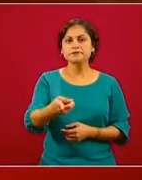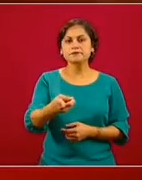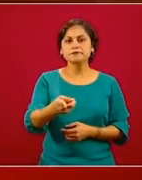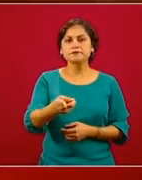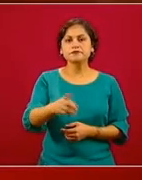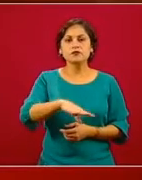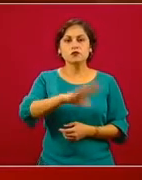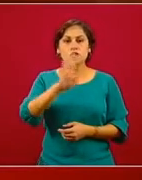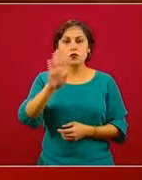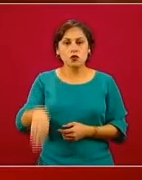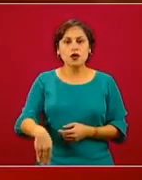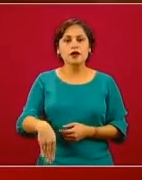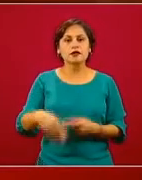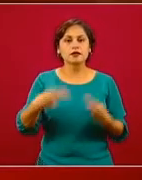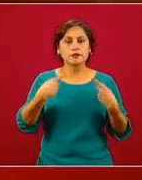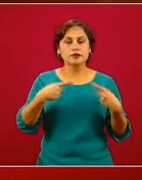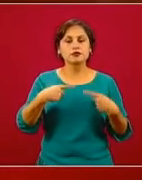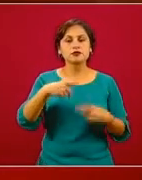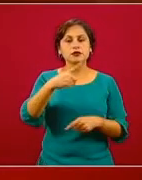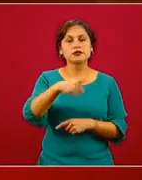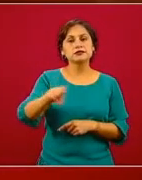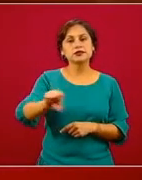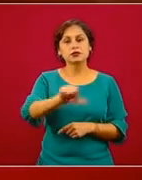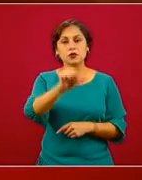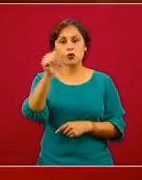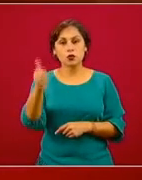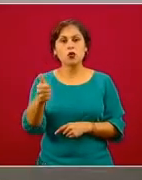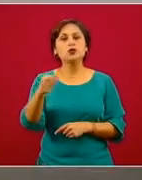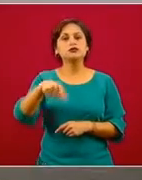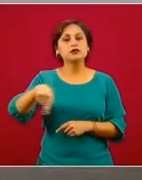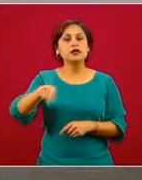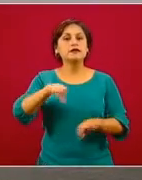Are we still buying it from China? Also,